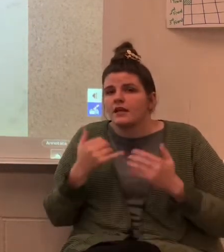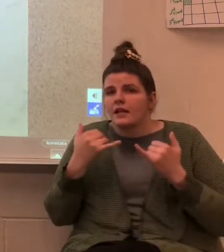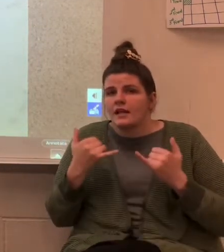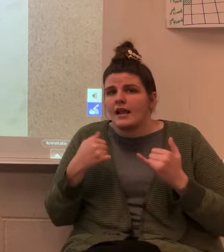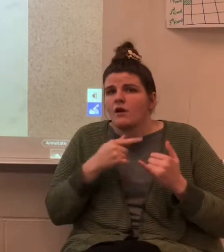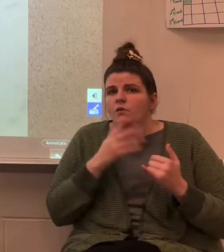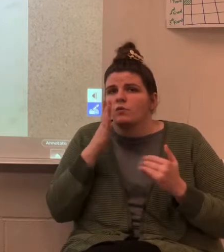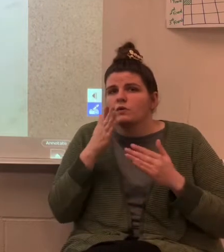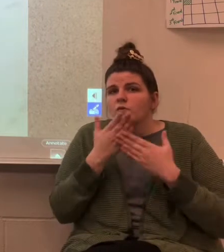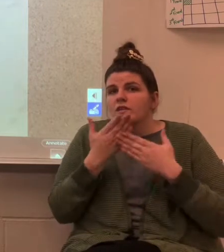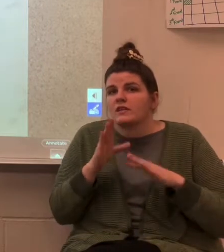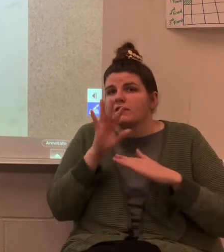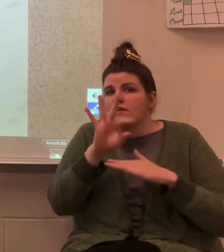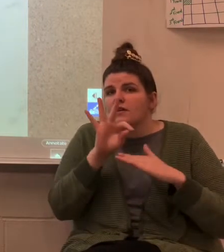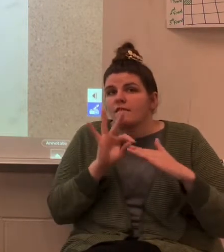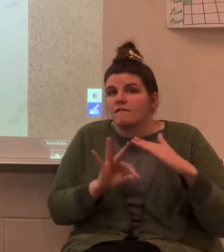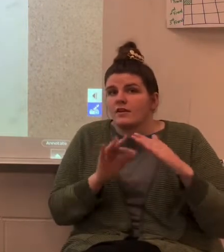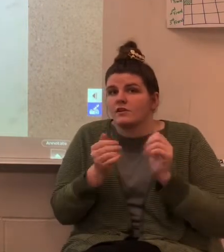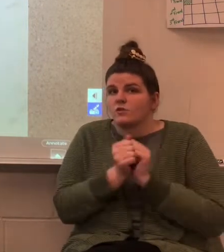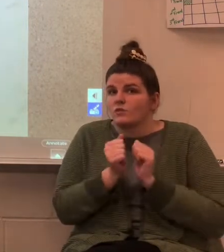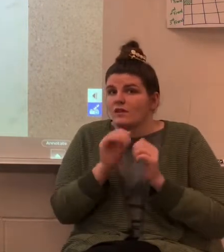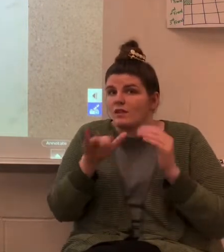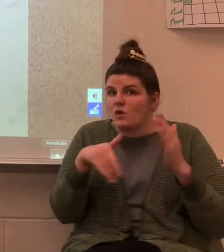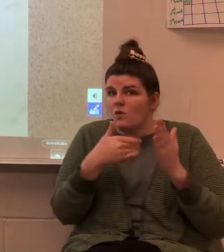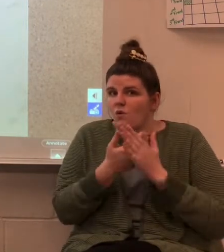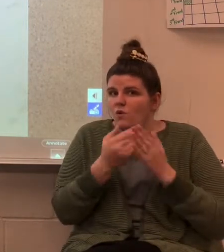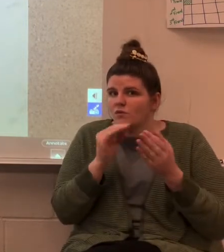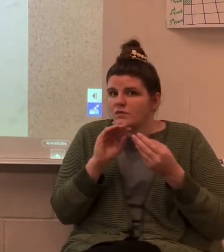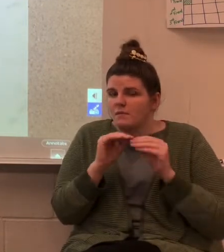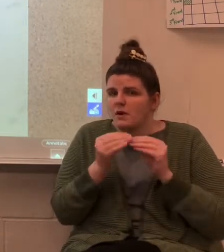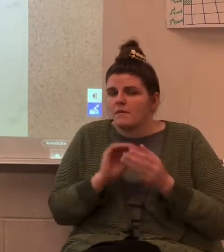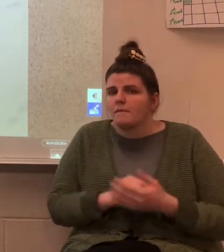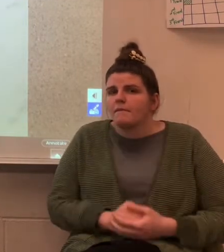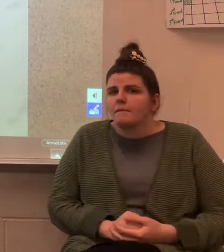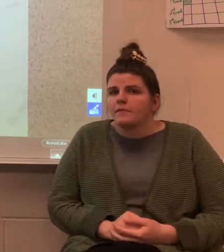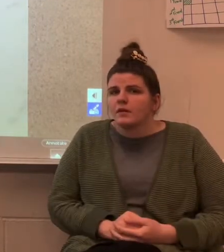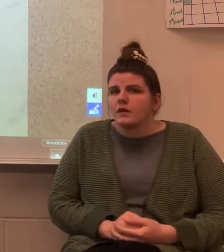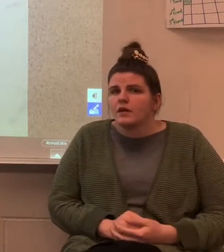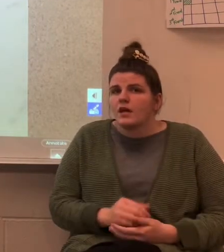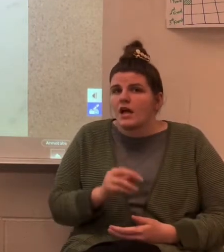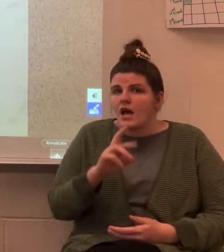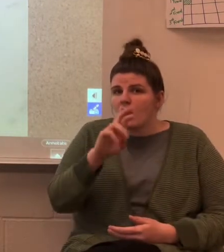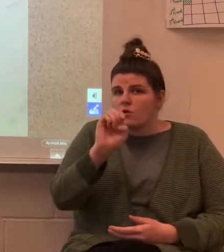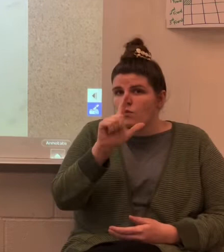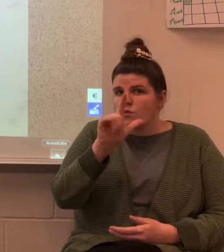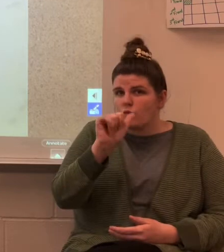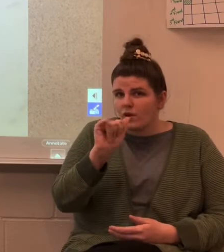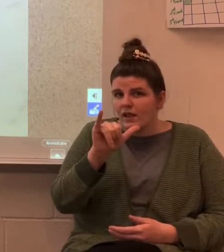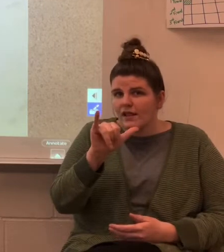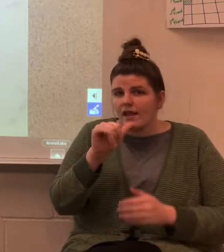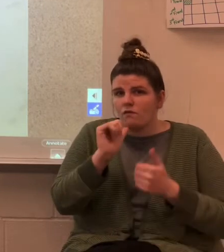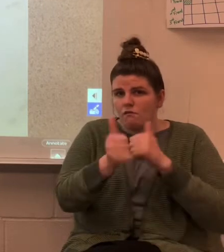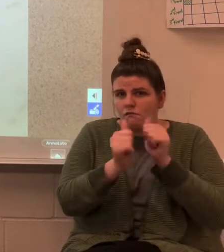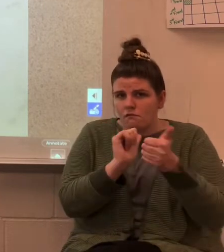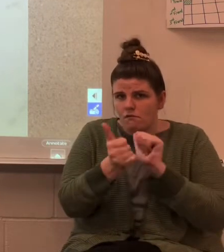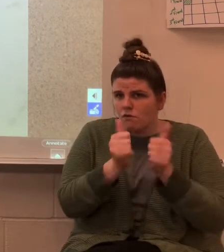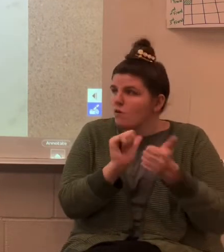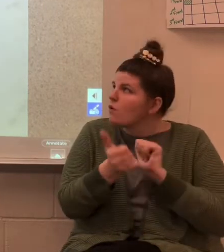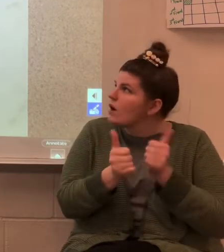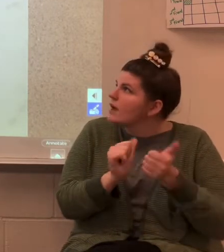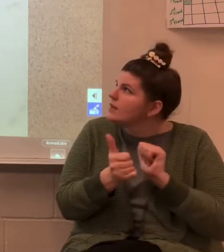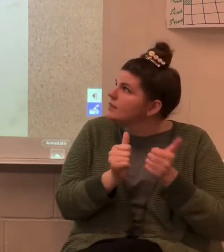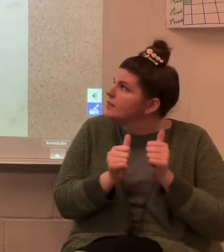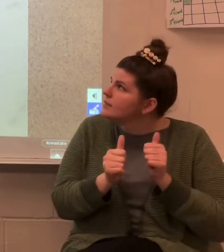our fractions by a whole. A relay race is 5/6 mile long and is run by 4-member